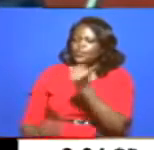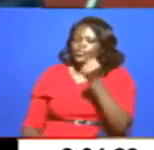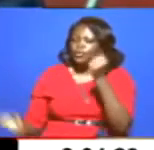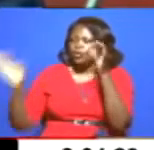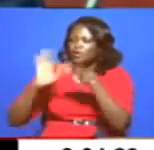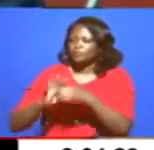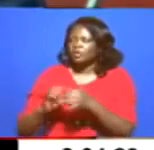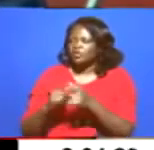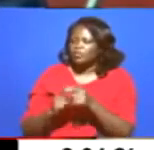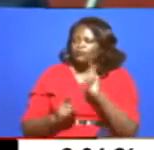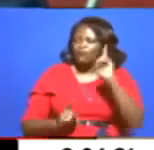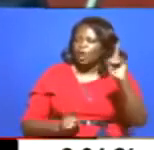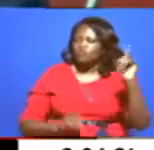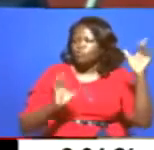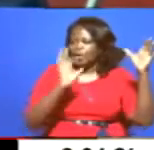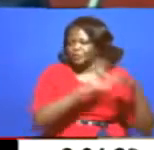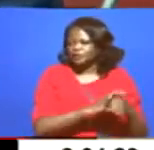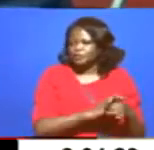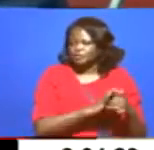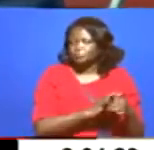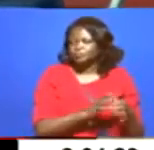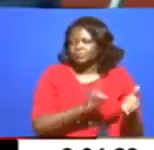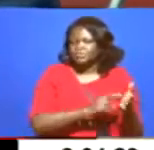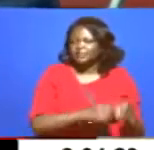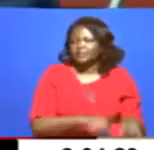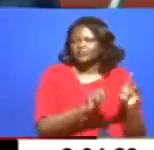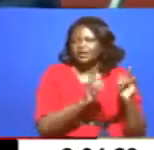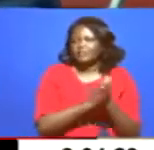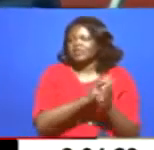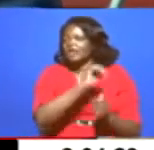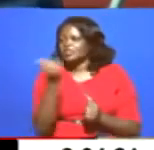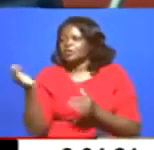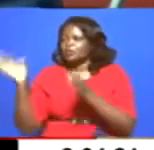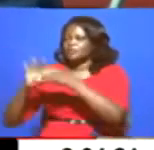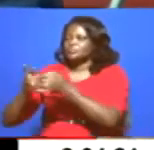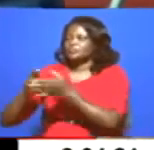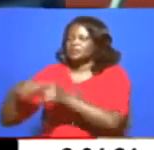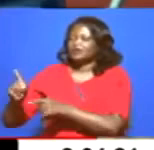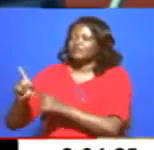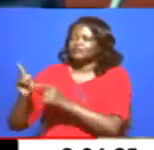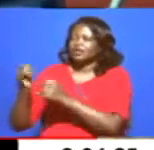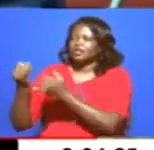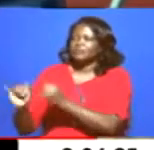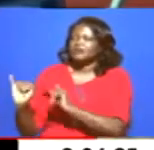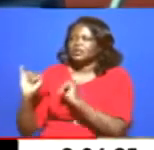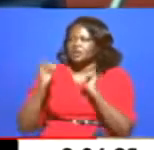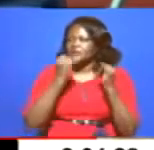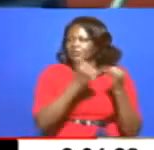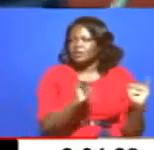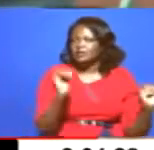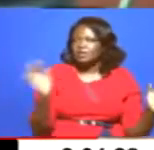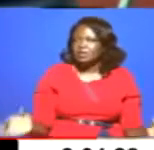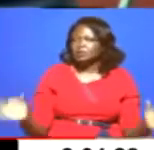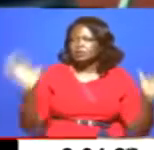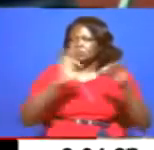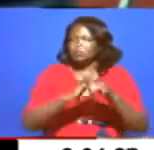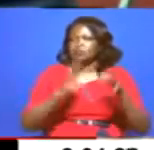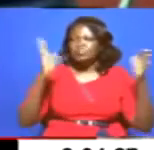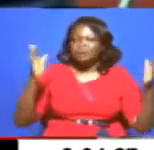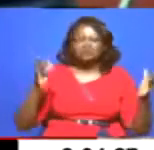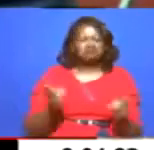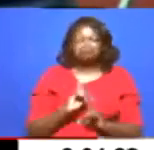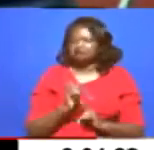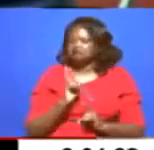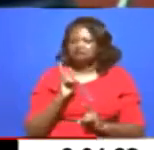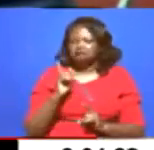have one coalition registering itself and another coalition registering itself, and then they combine to form a grand coalition. What we are